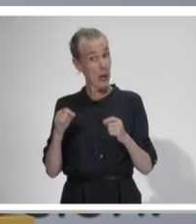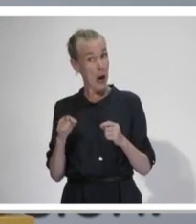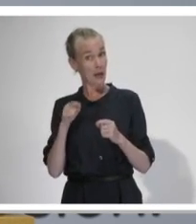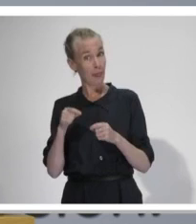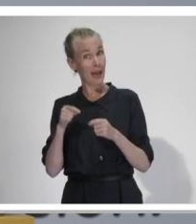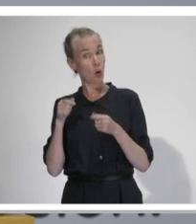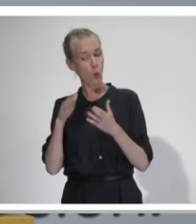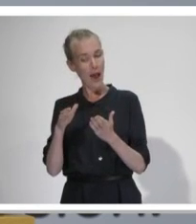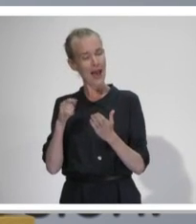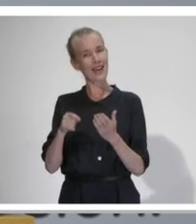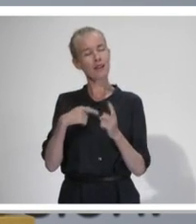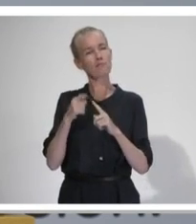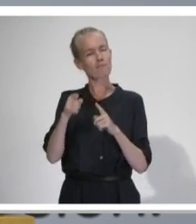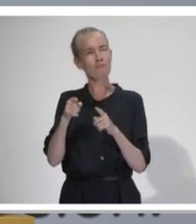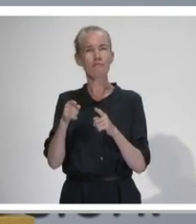be,